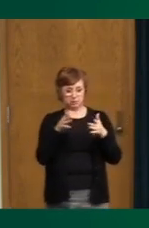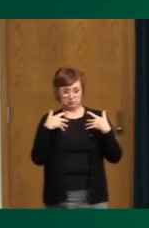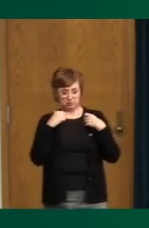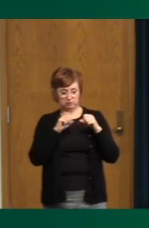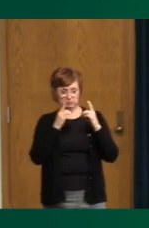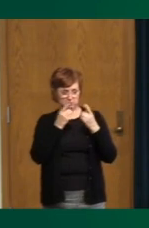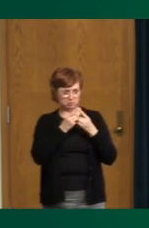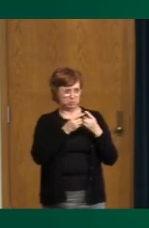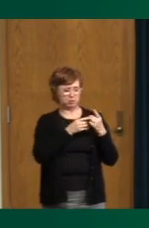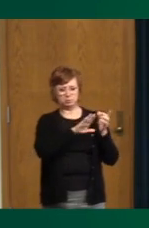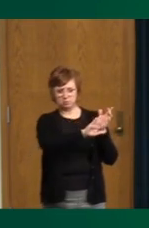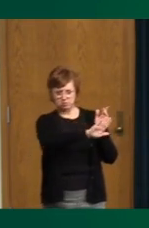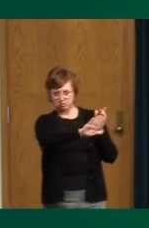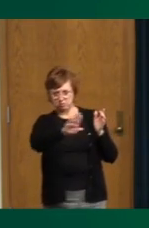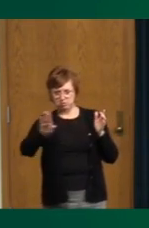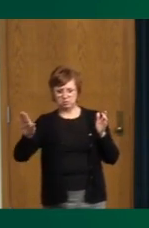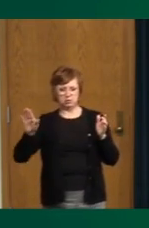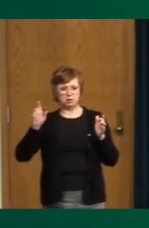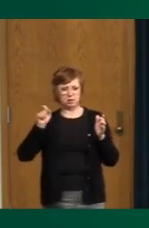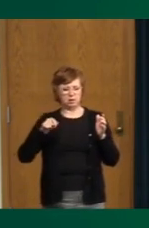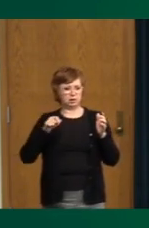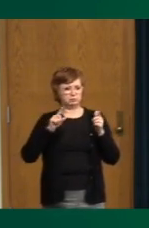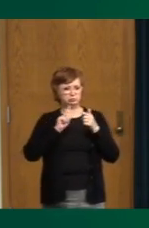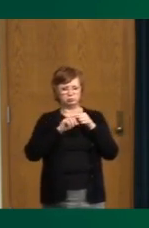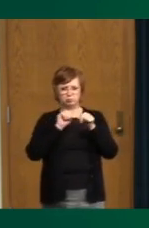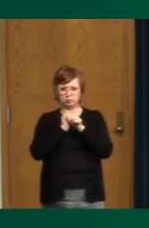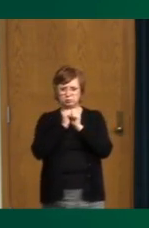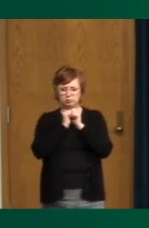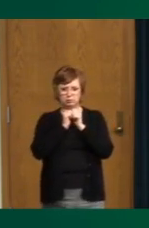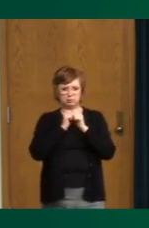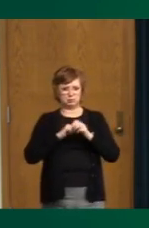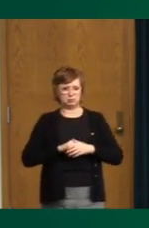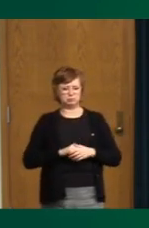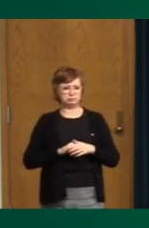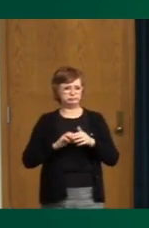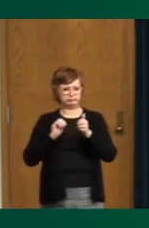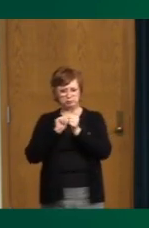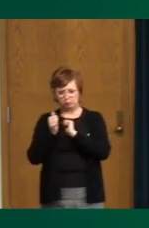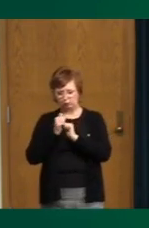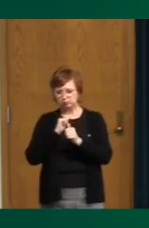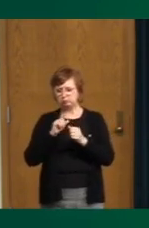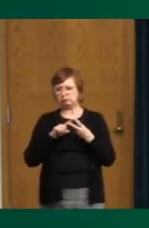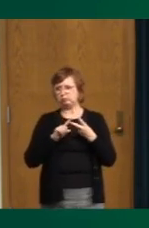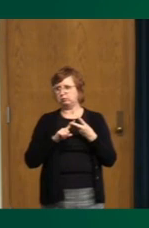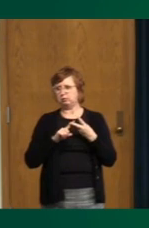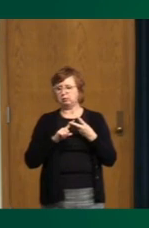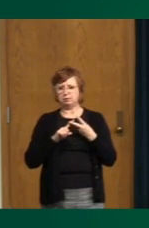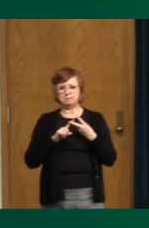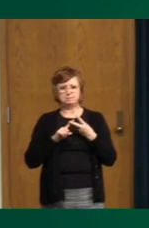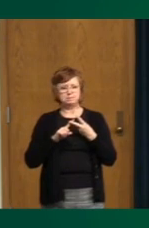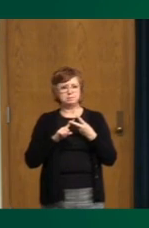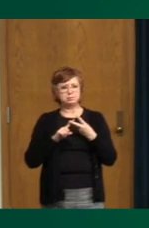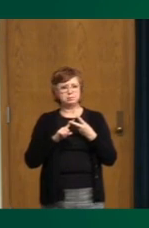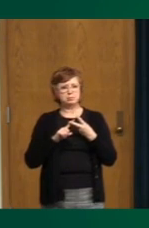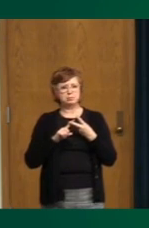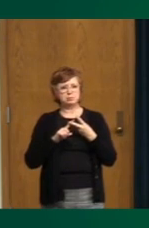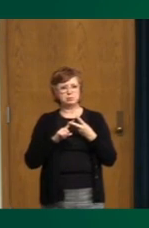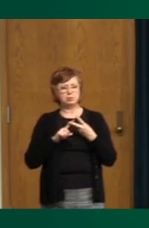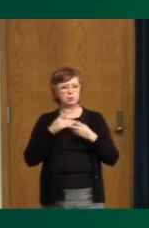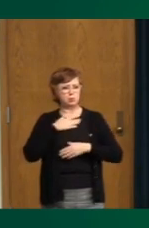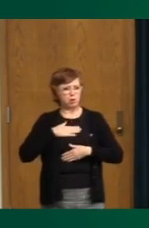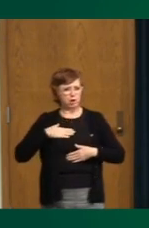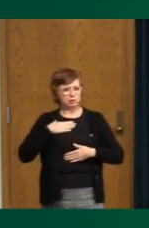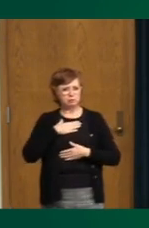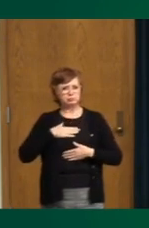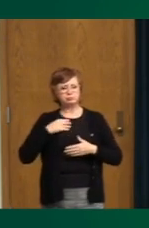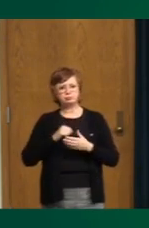various parts of our sectors of our community, athletics, those in